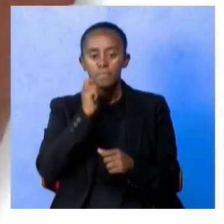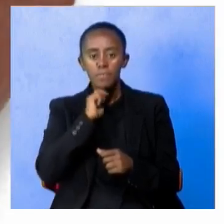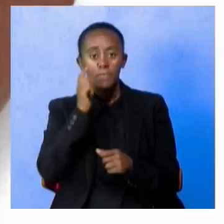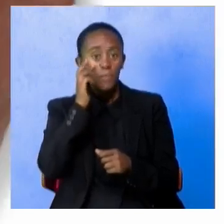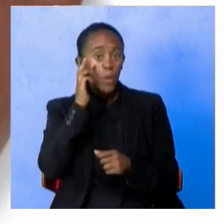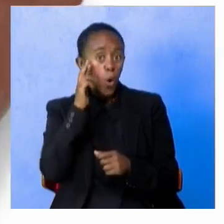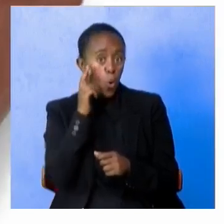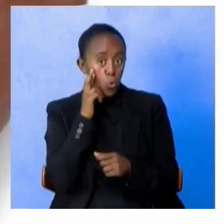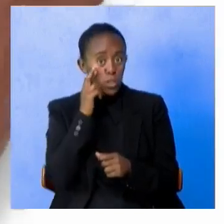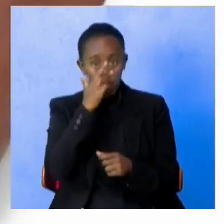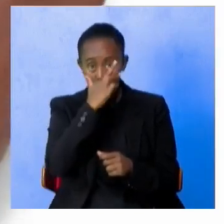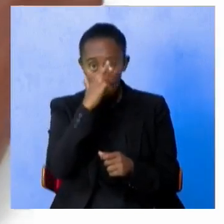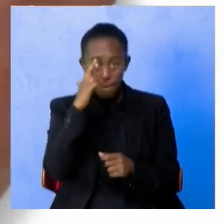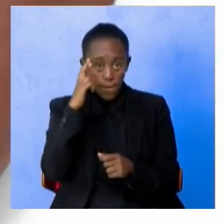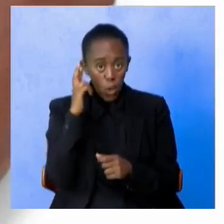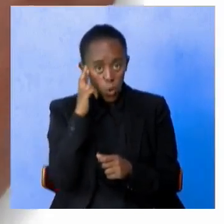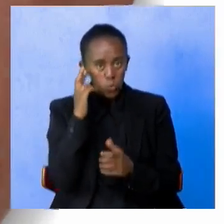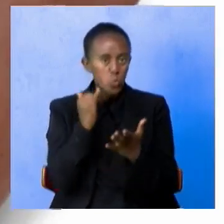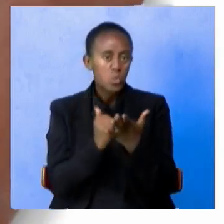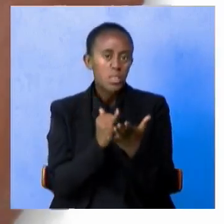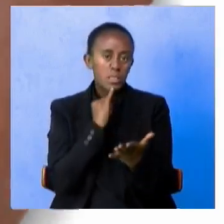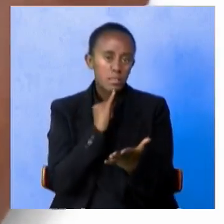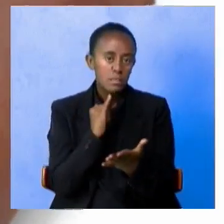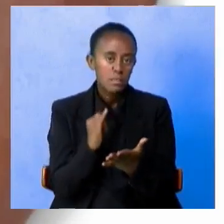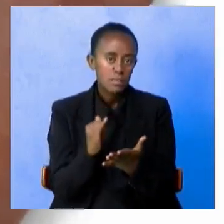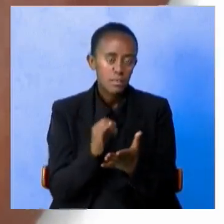because it is